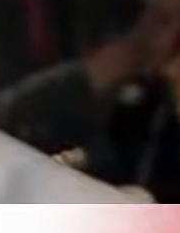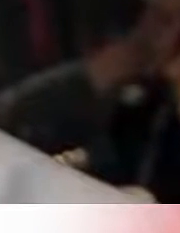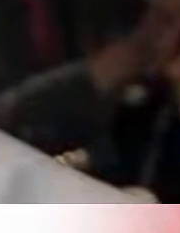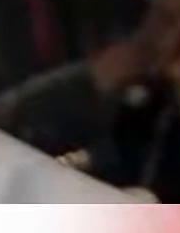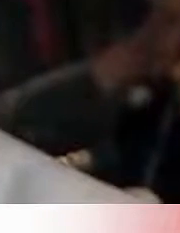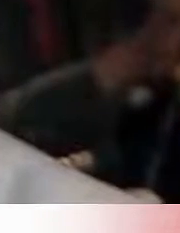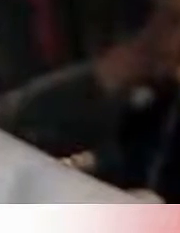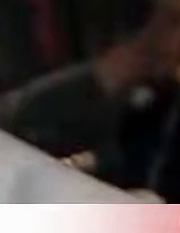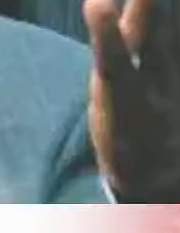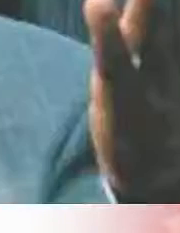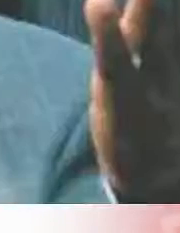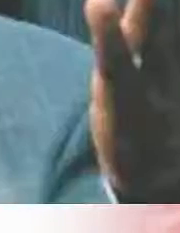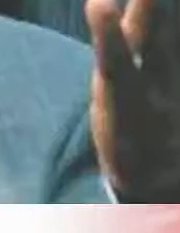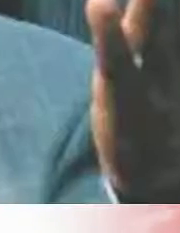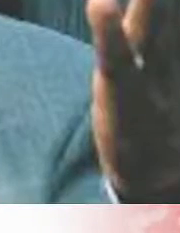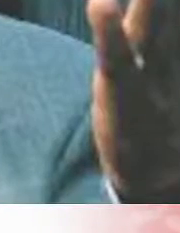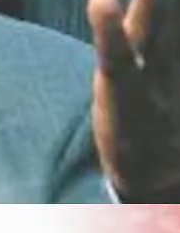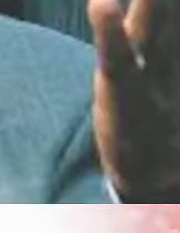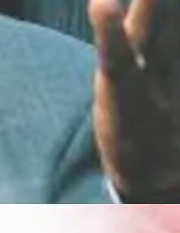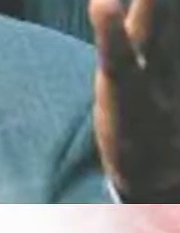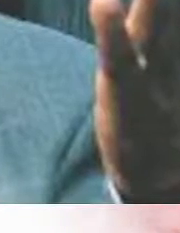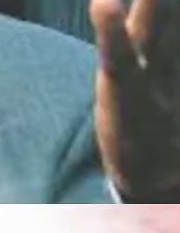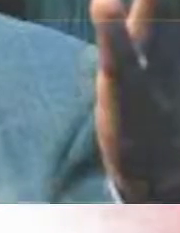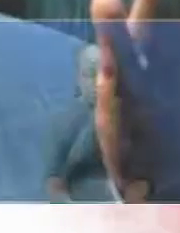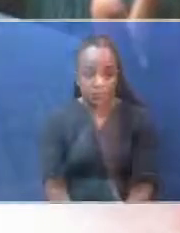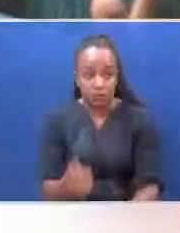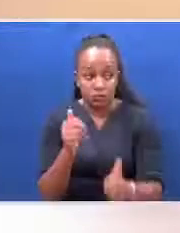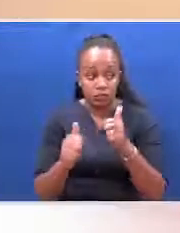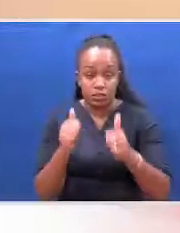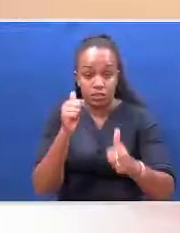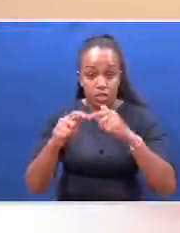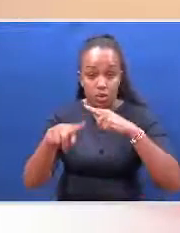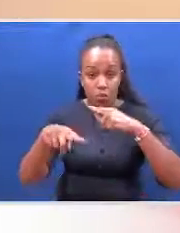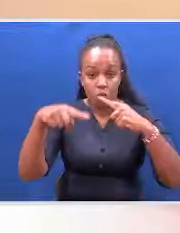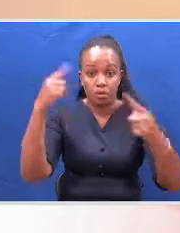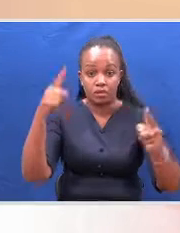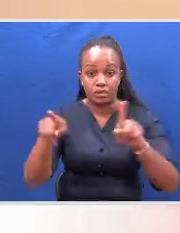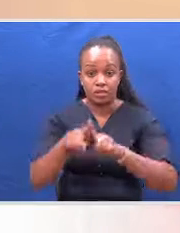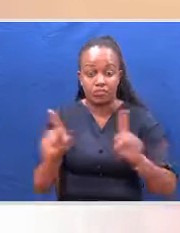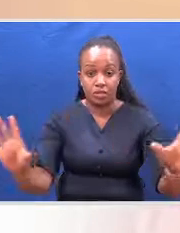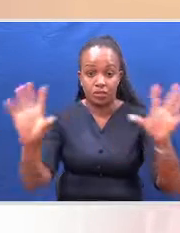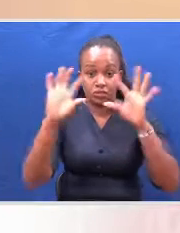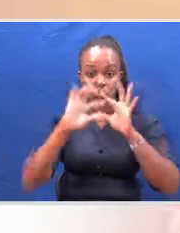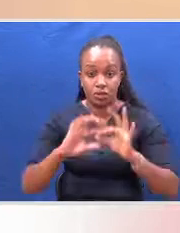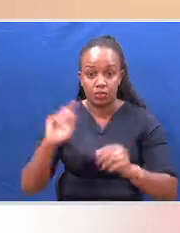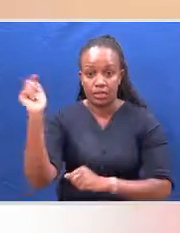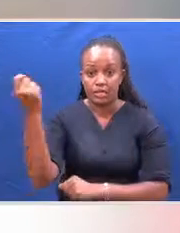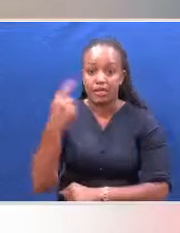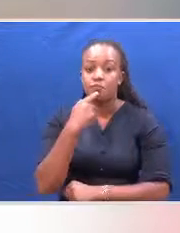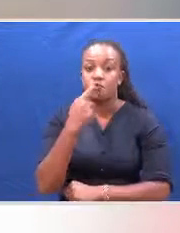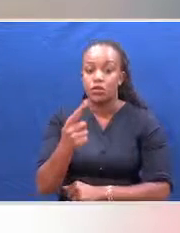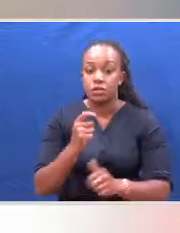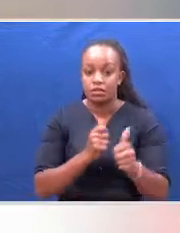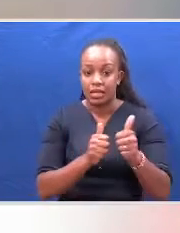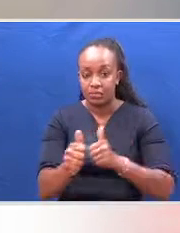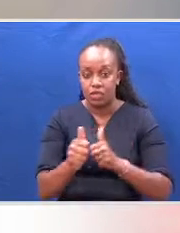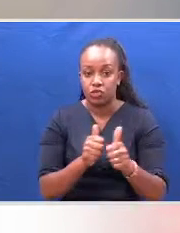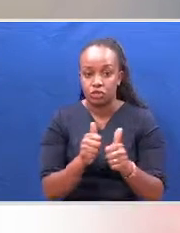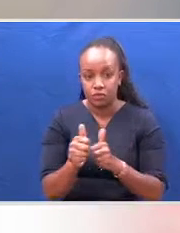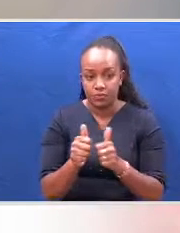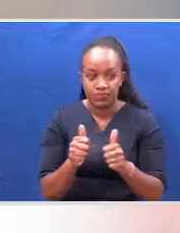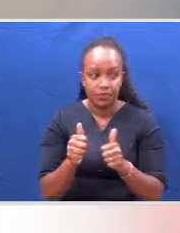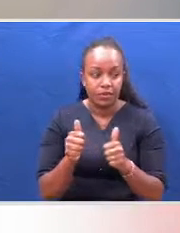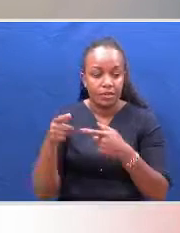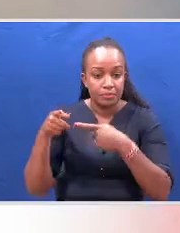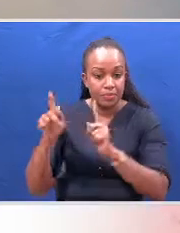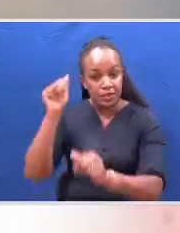for the parliamentary seat in Nyaribari Chache, which he won and joined the late President Daniel Arap Moi's administration. Nyachae